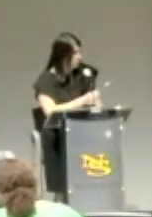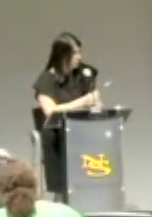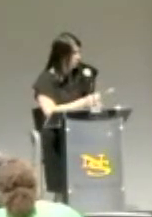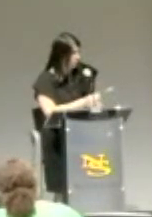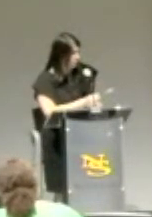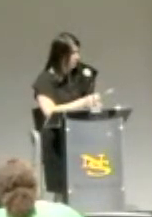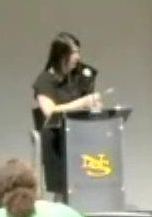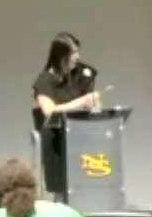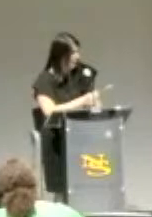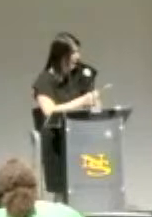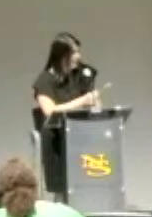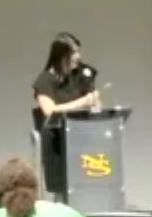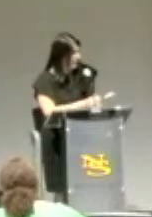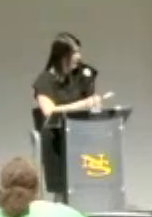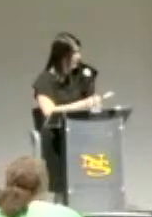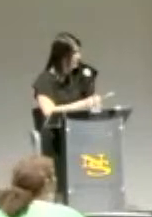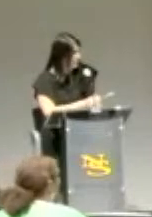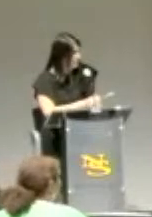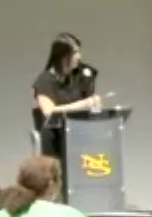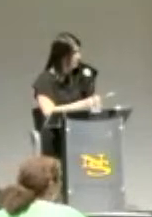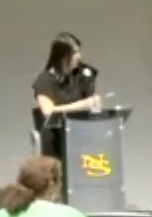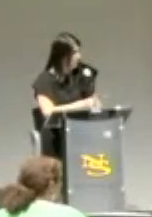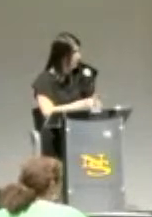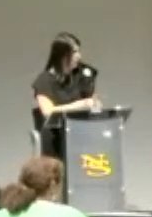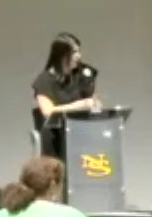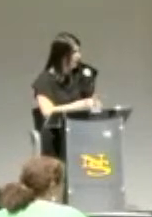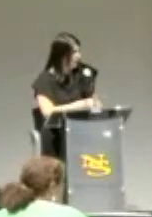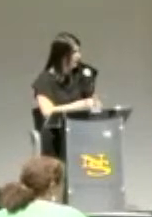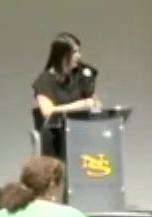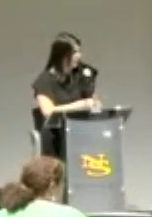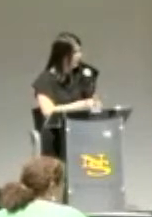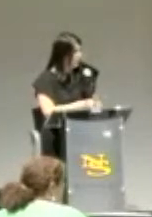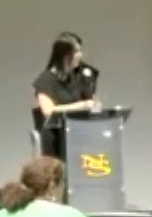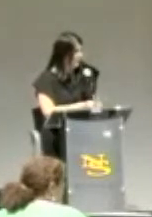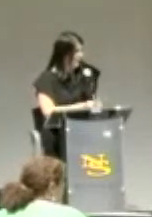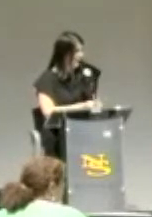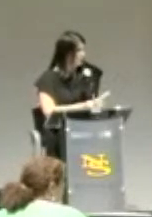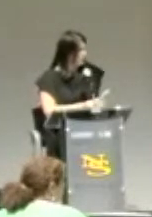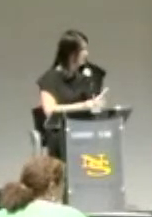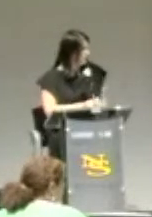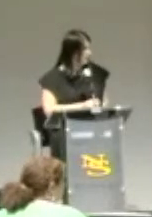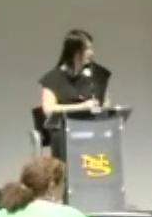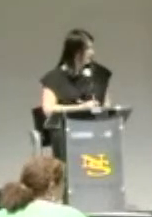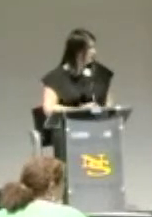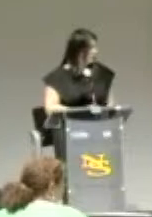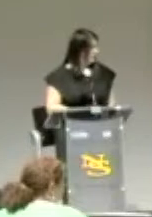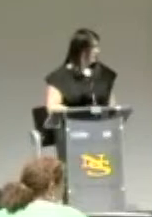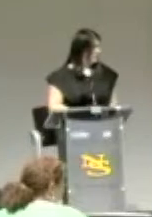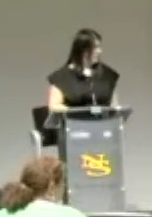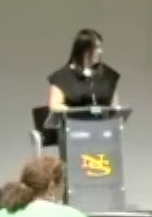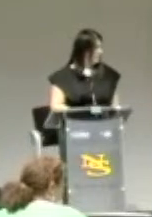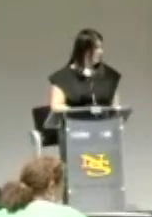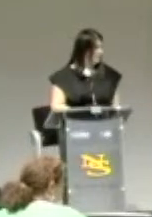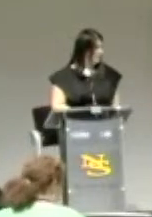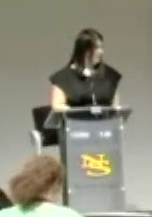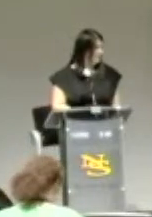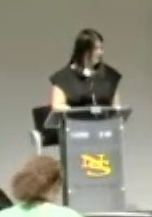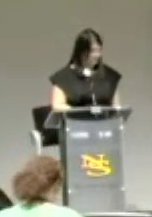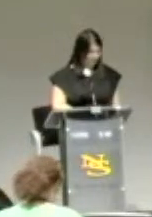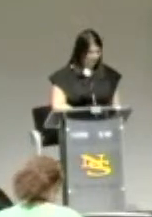approach, I'm going to ask Aaron to talk a little bit. We got a party. We got a birthday bash. We had a couple things going on.